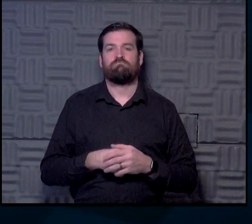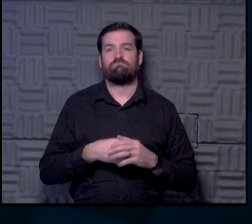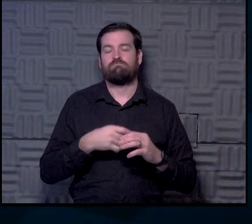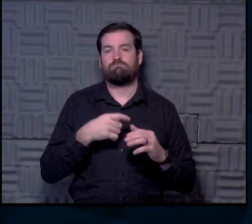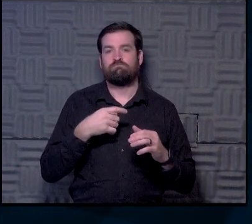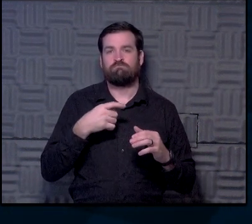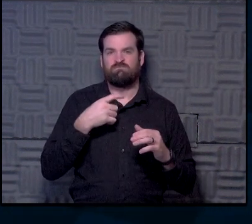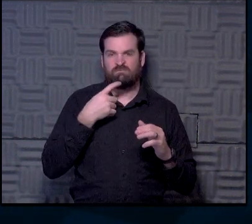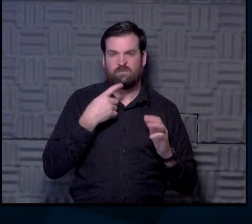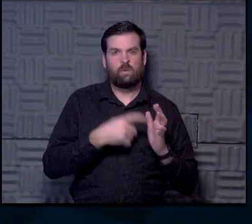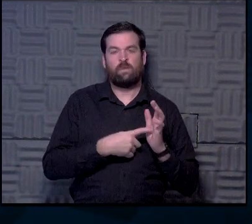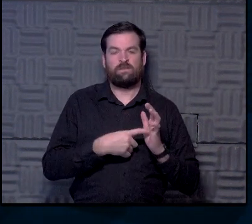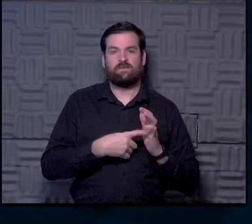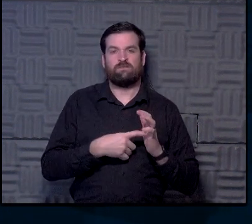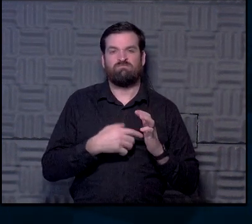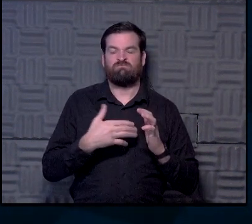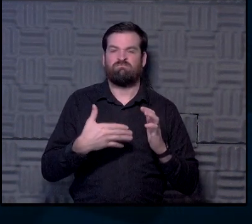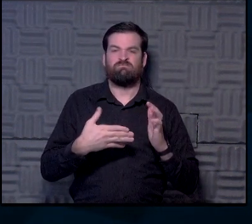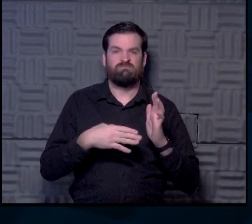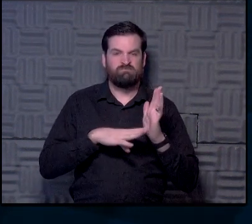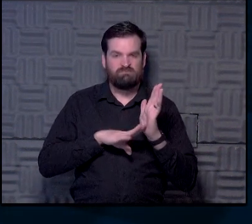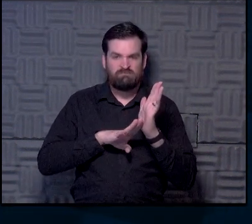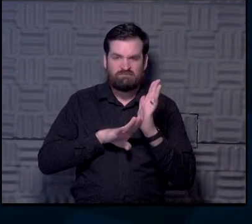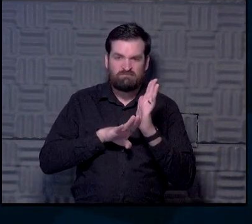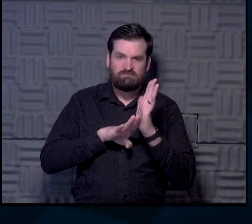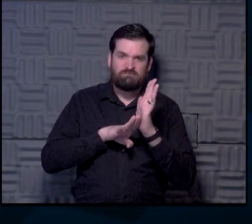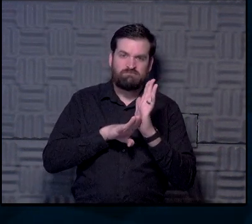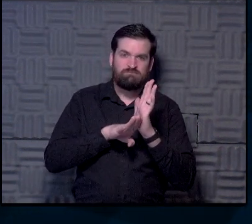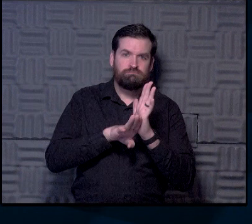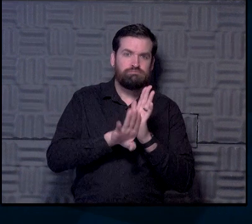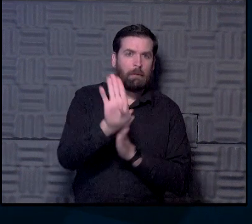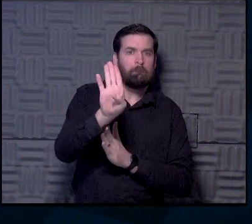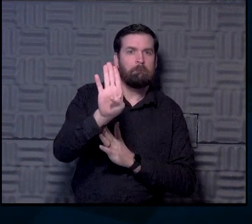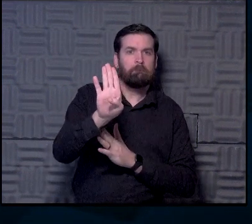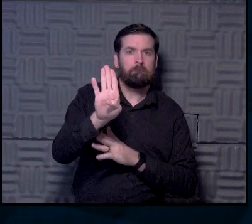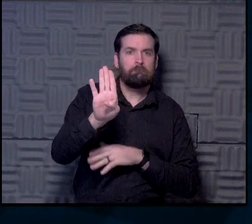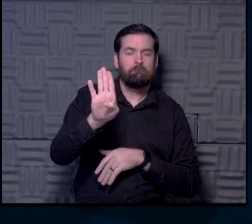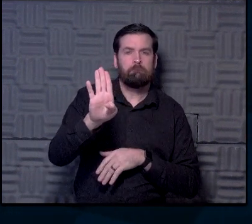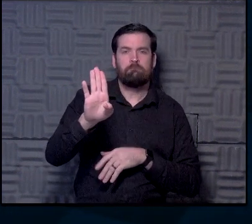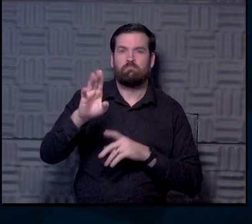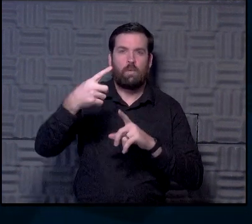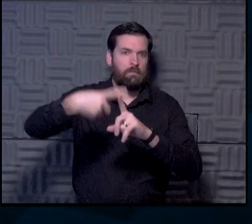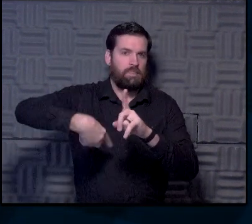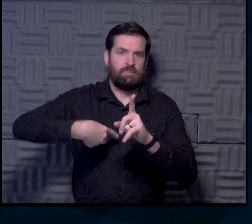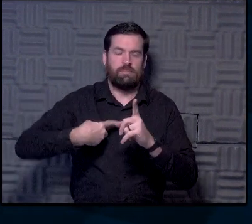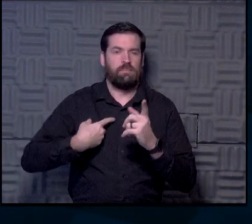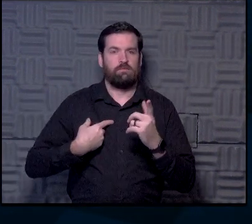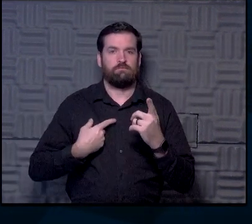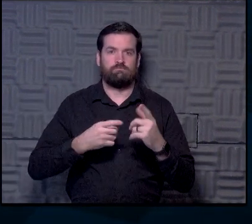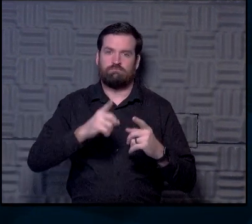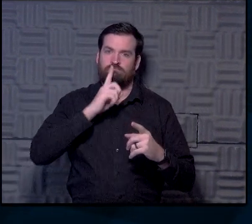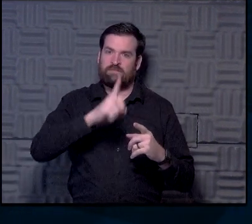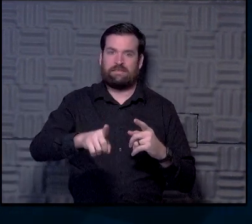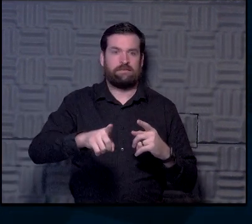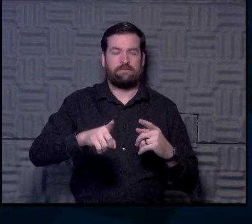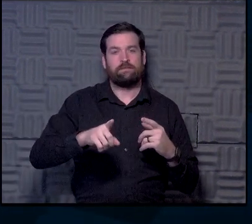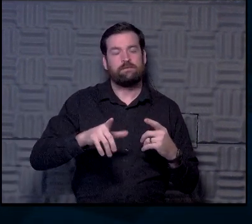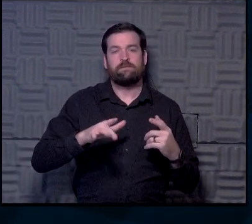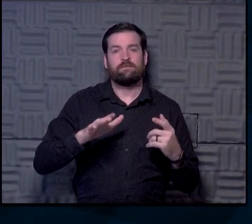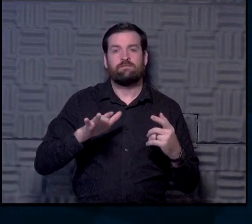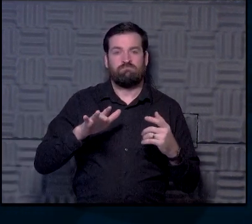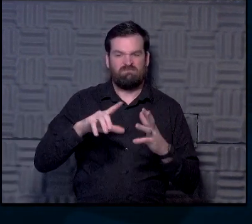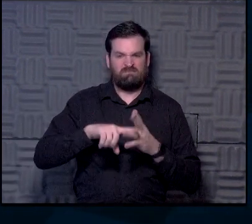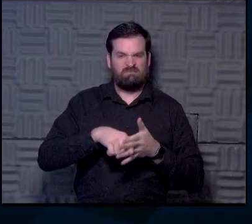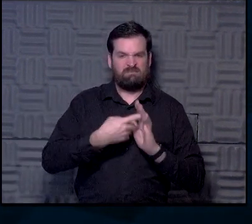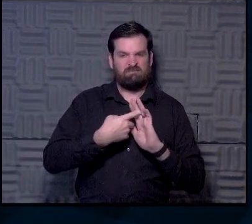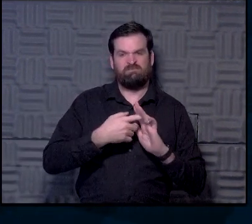how rapidly the number of admissions in a month increased as we really got into the surge that we saw starting